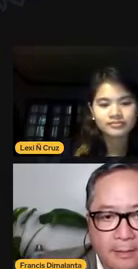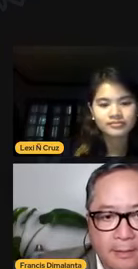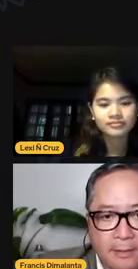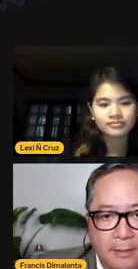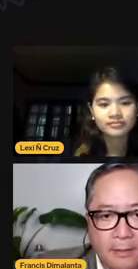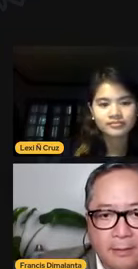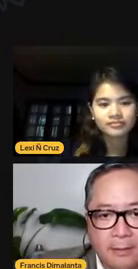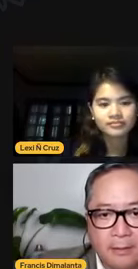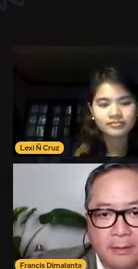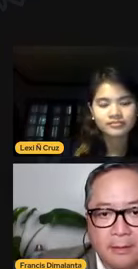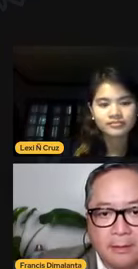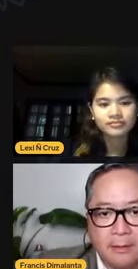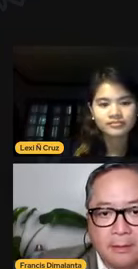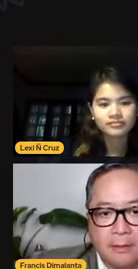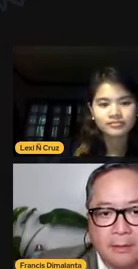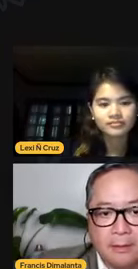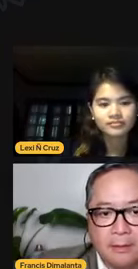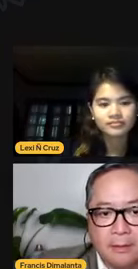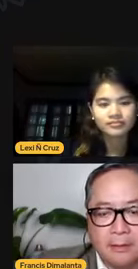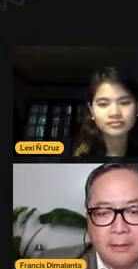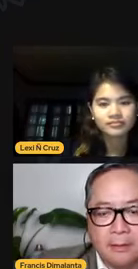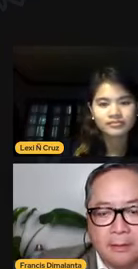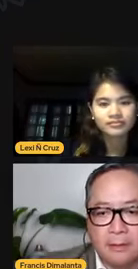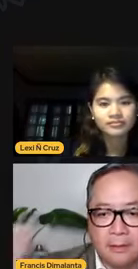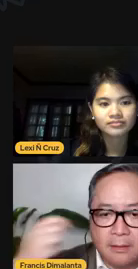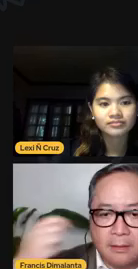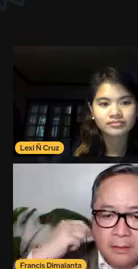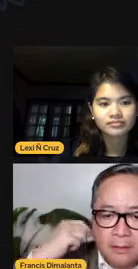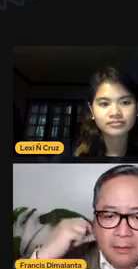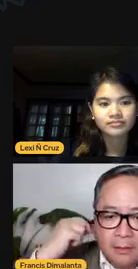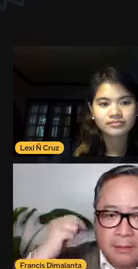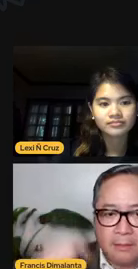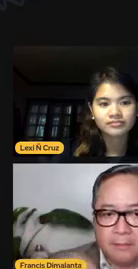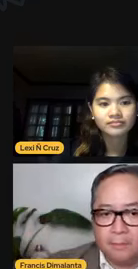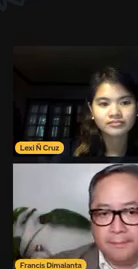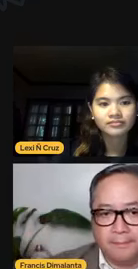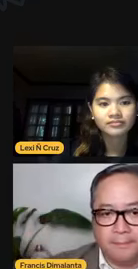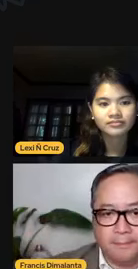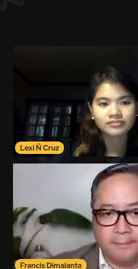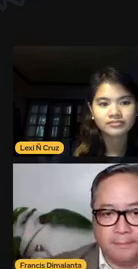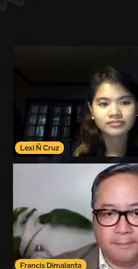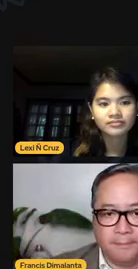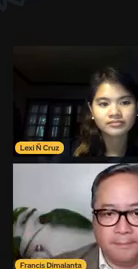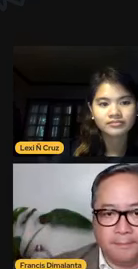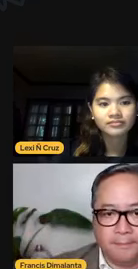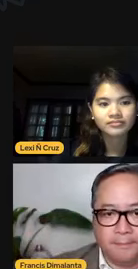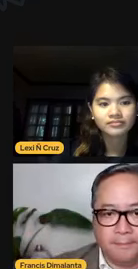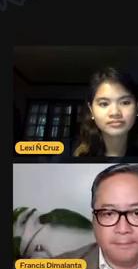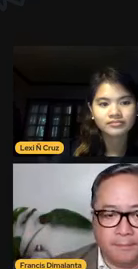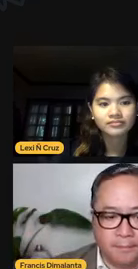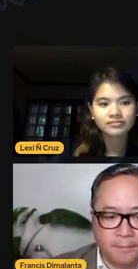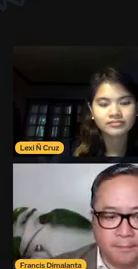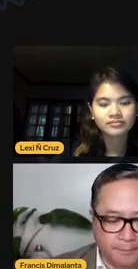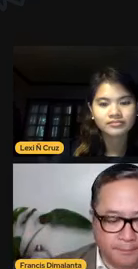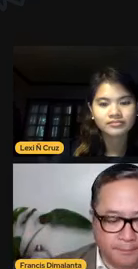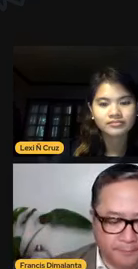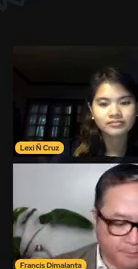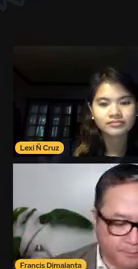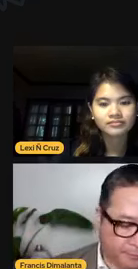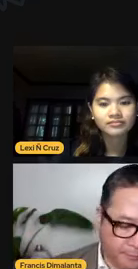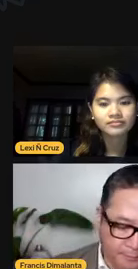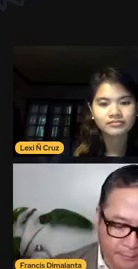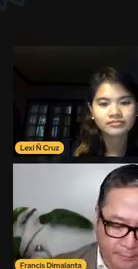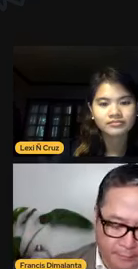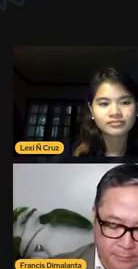with Down syndrome, and the typical 6 years old, and the one with Down syndrome is 8. I can easily see a big difference with